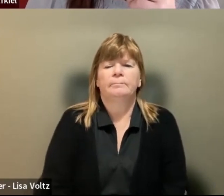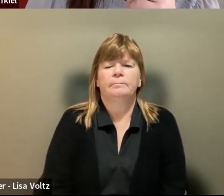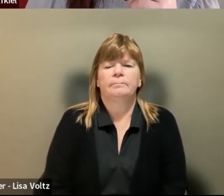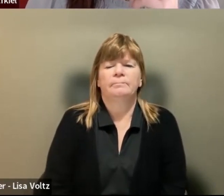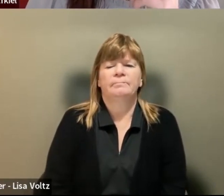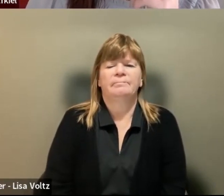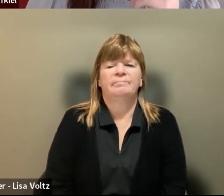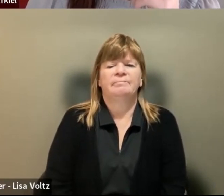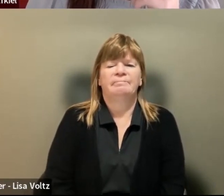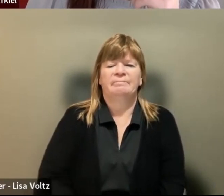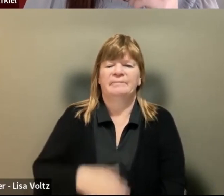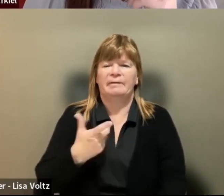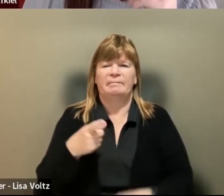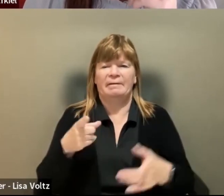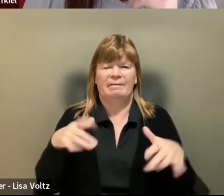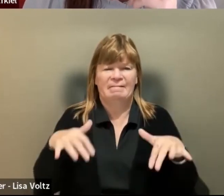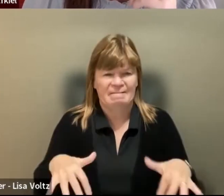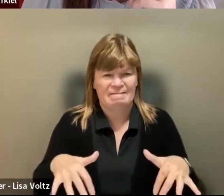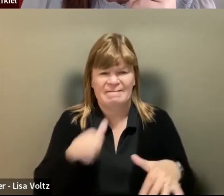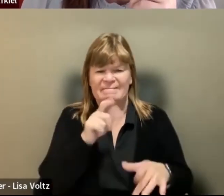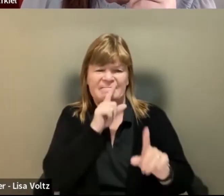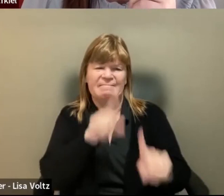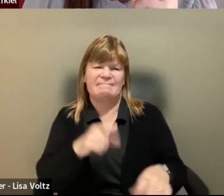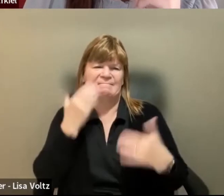Might have been a stumper, Sarah.